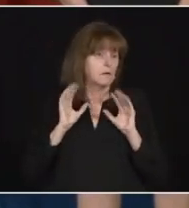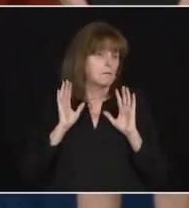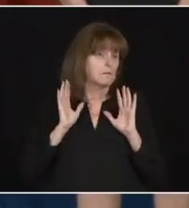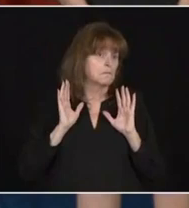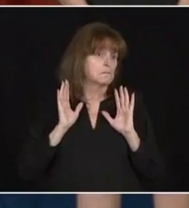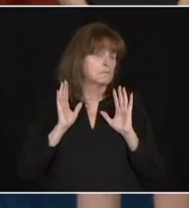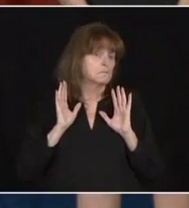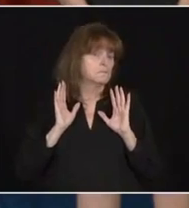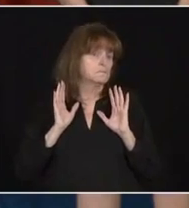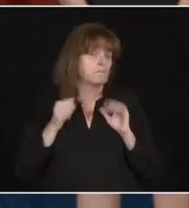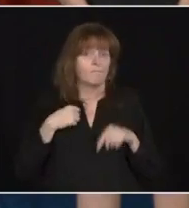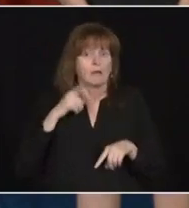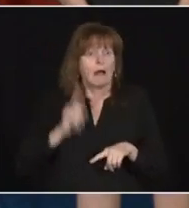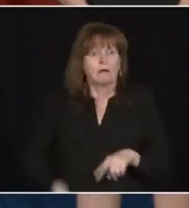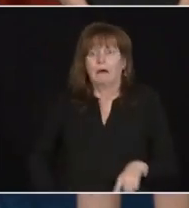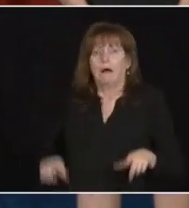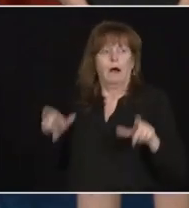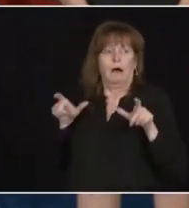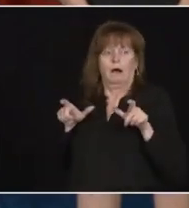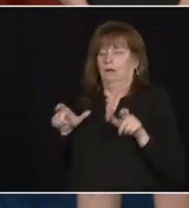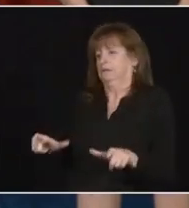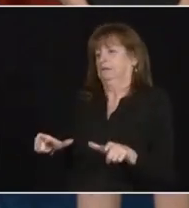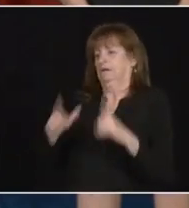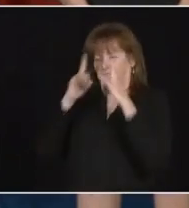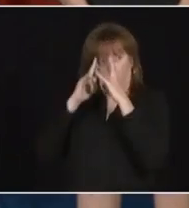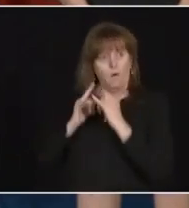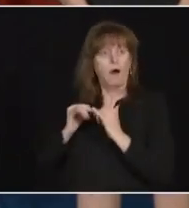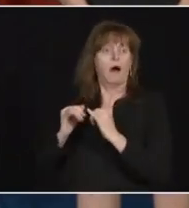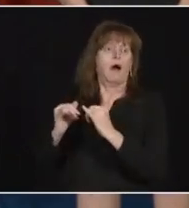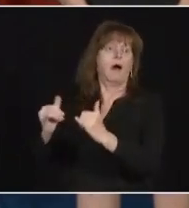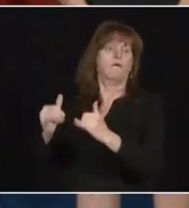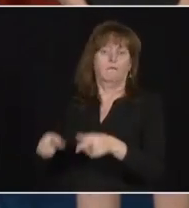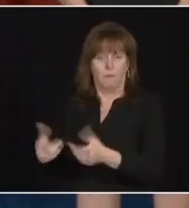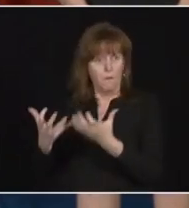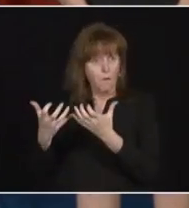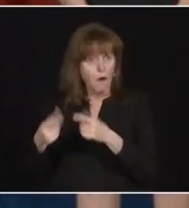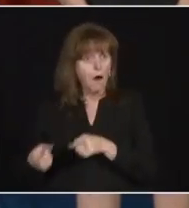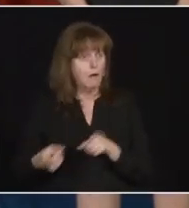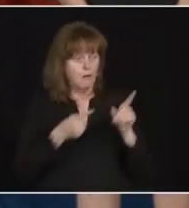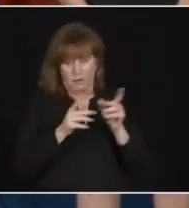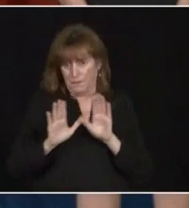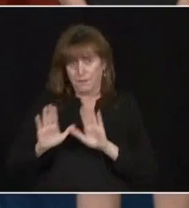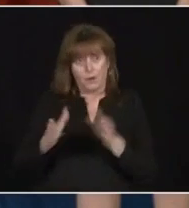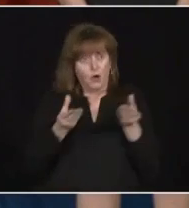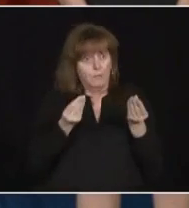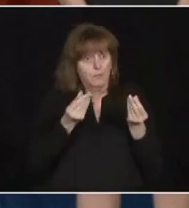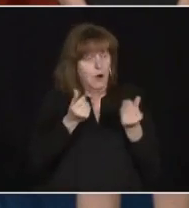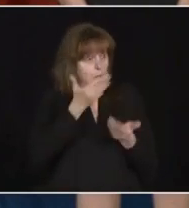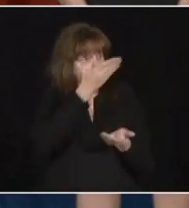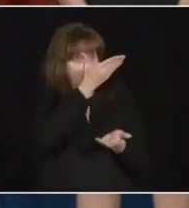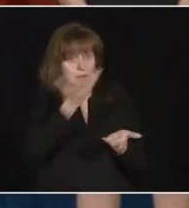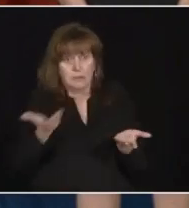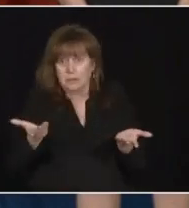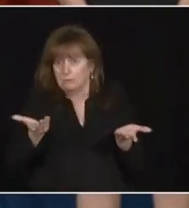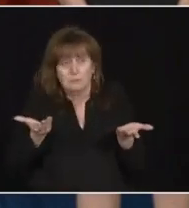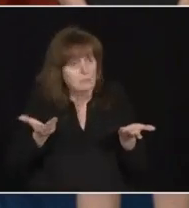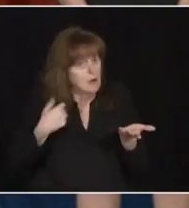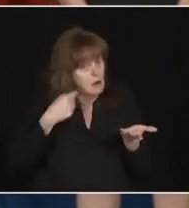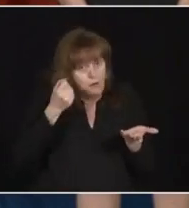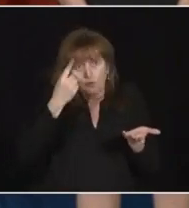gates back from these people. They're going to want to go to their vacation property. I understand. And I think we've made the right